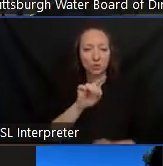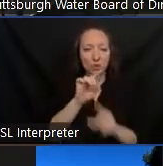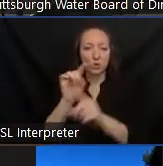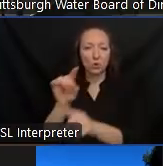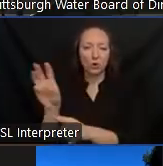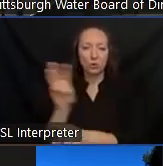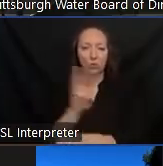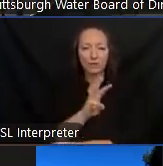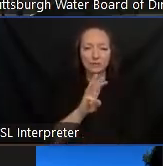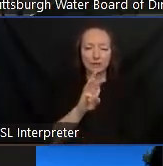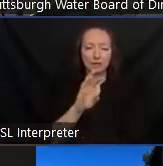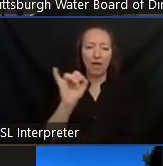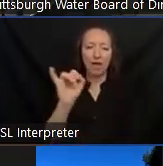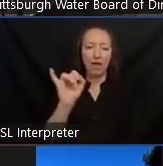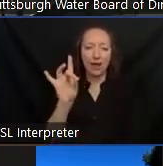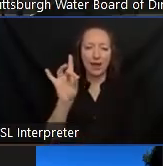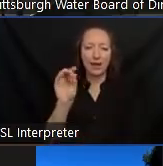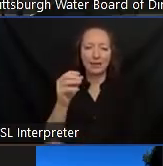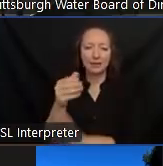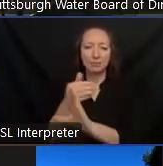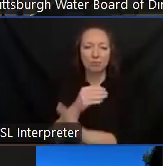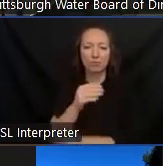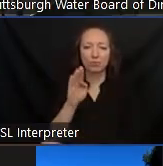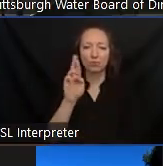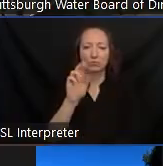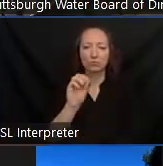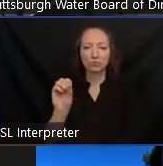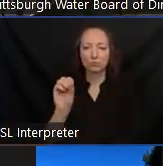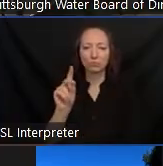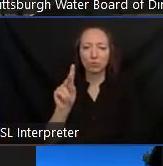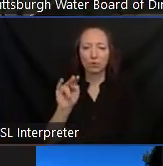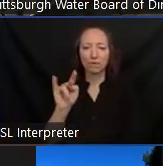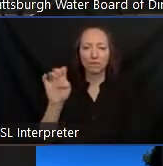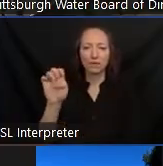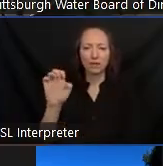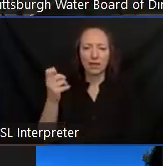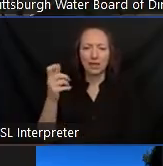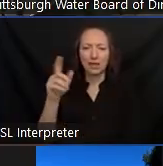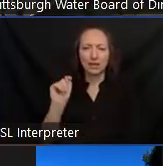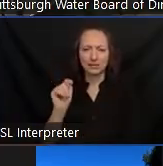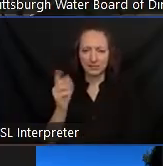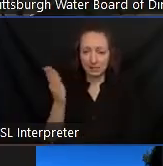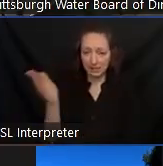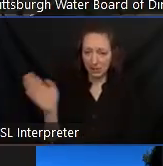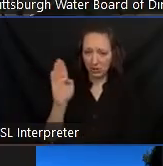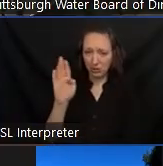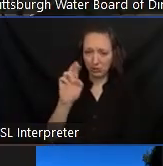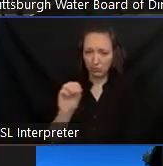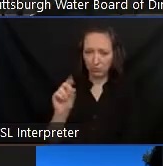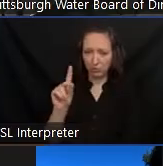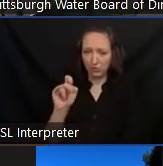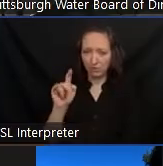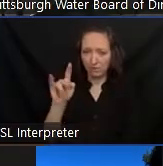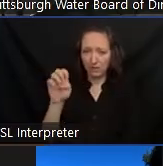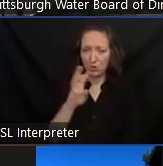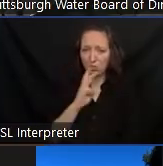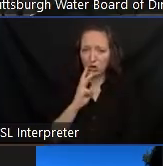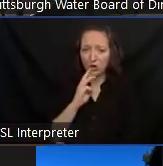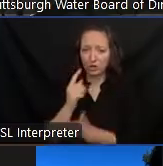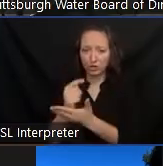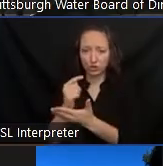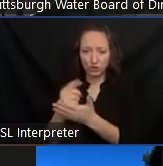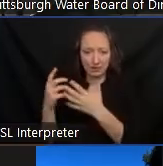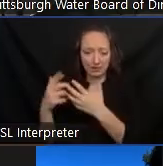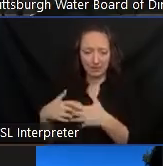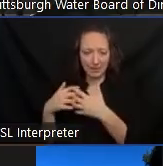the Brookville exit, it's in the Brookville water treatment plant. Like the